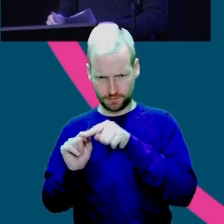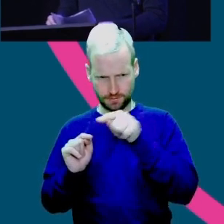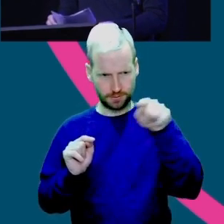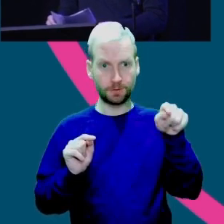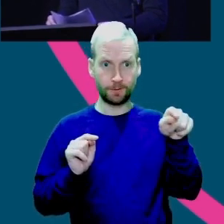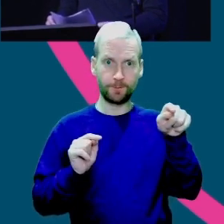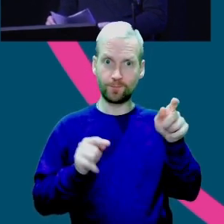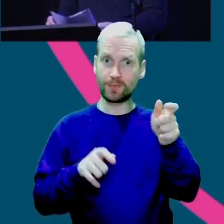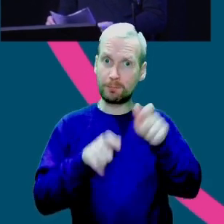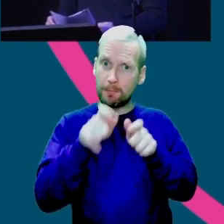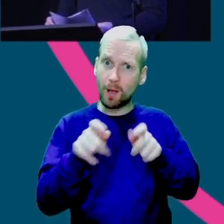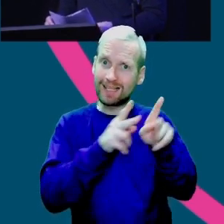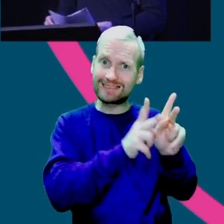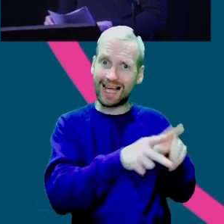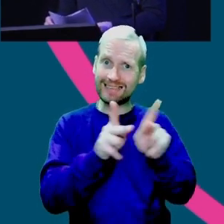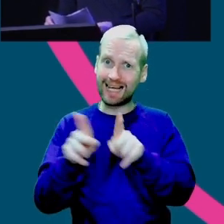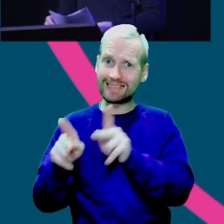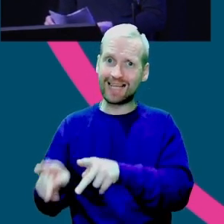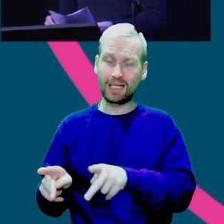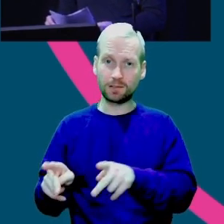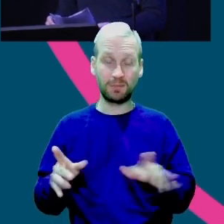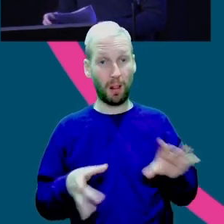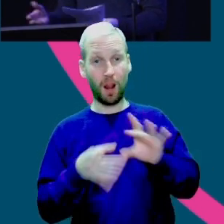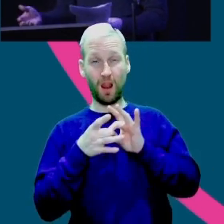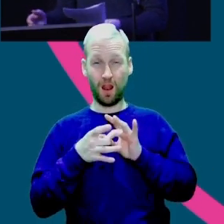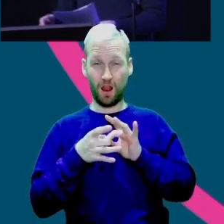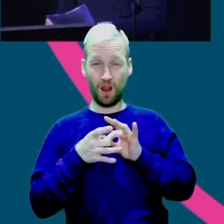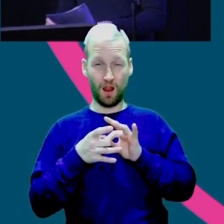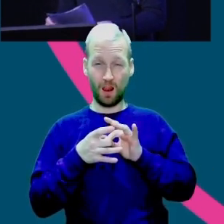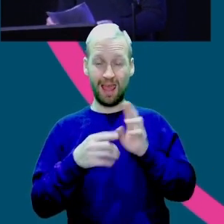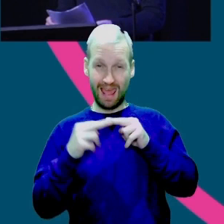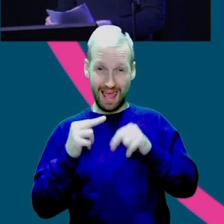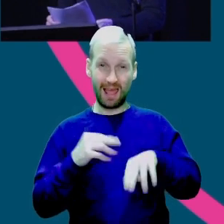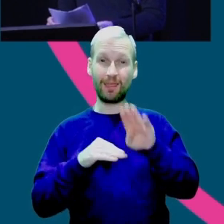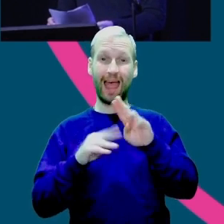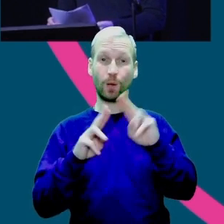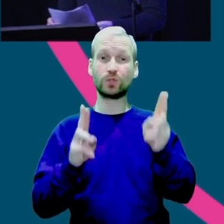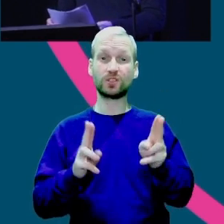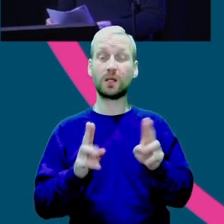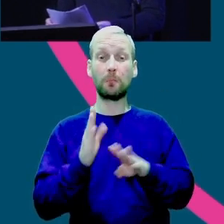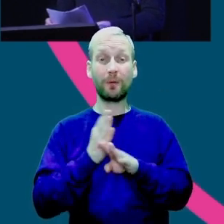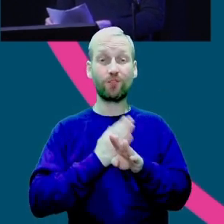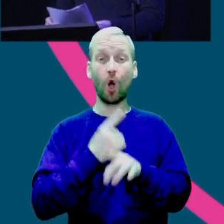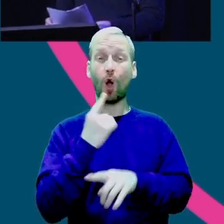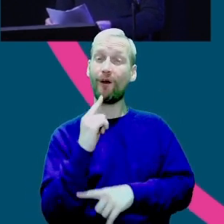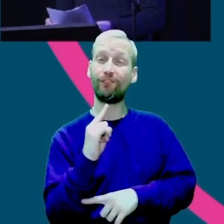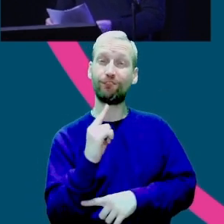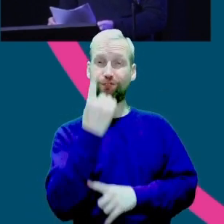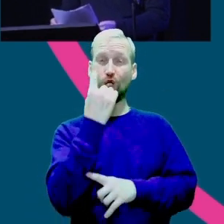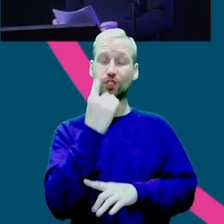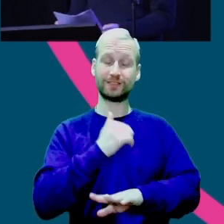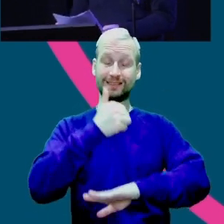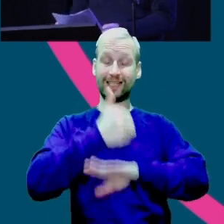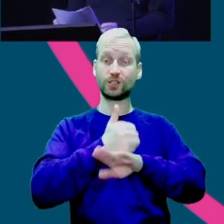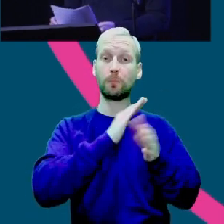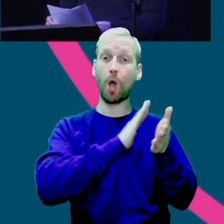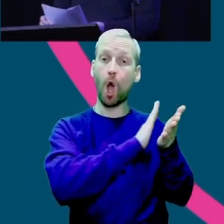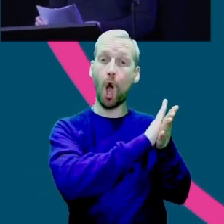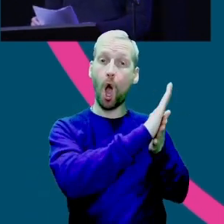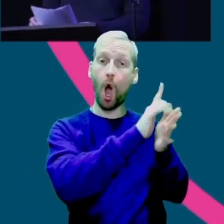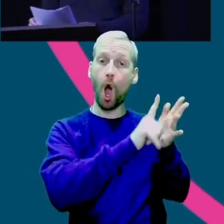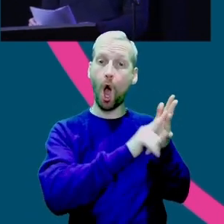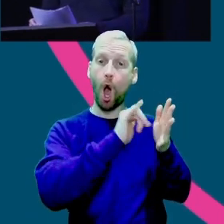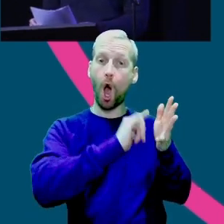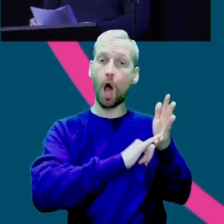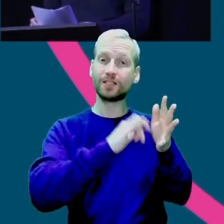2 or 3 people dying in the house the whole time. And that was before the first hospice down in South London